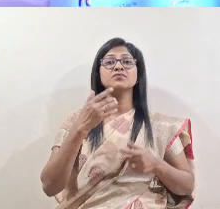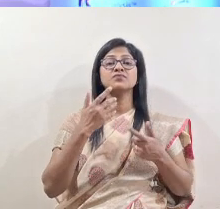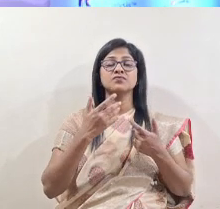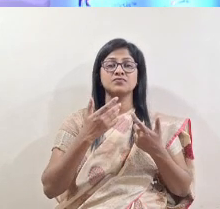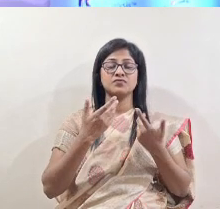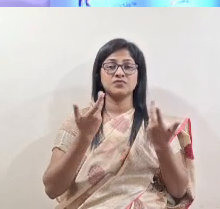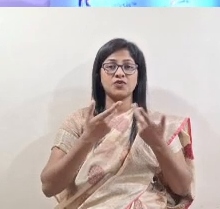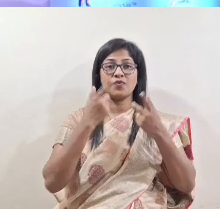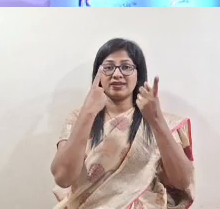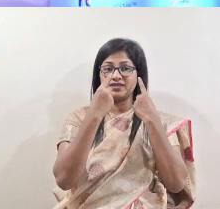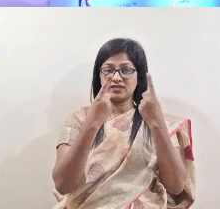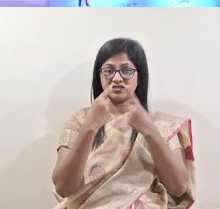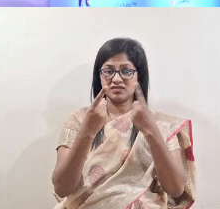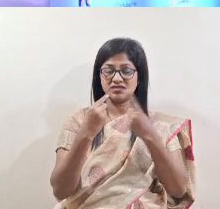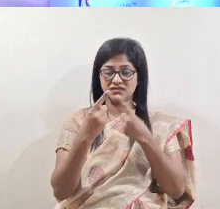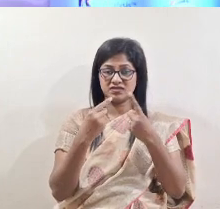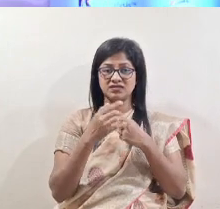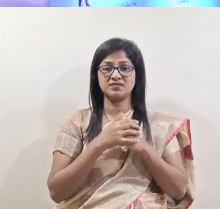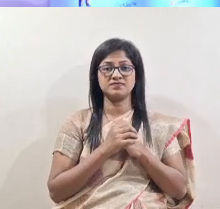For